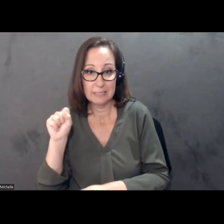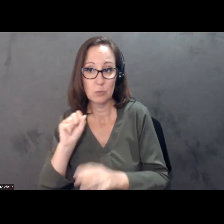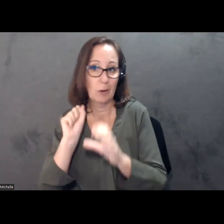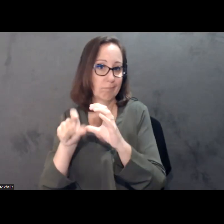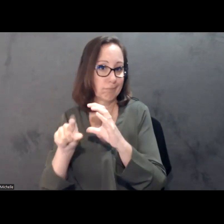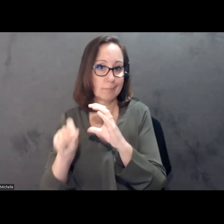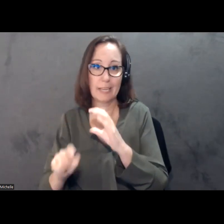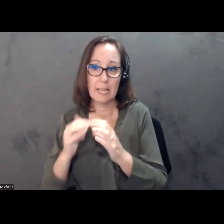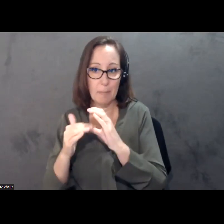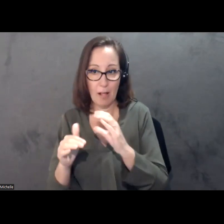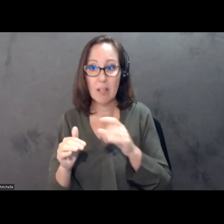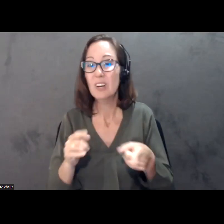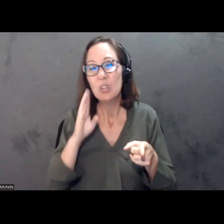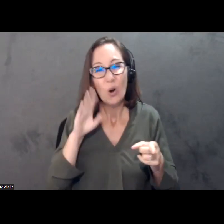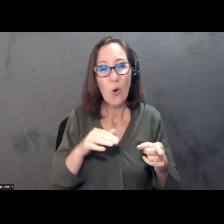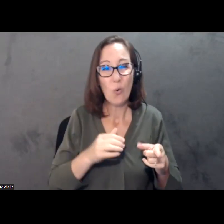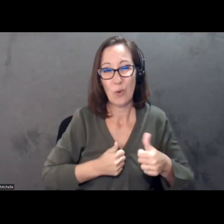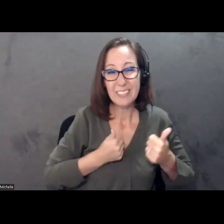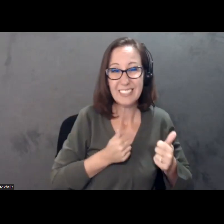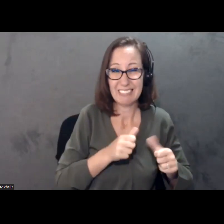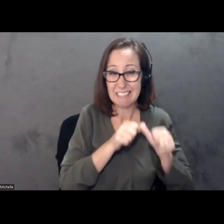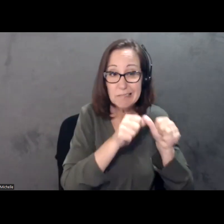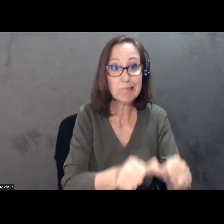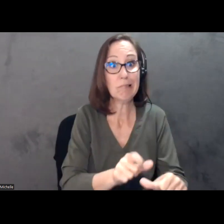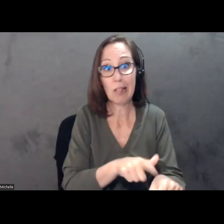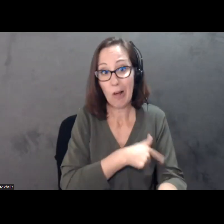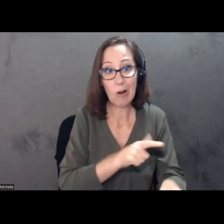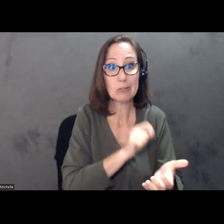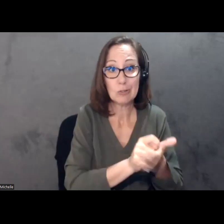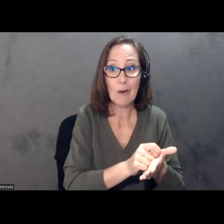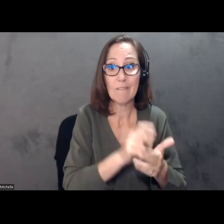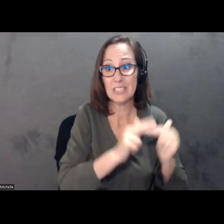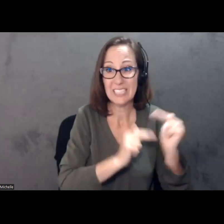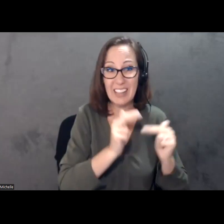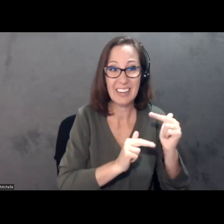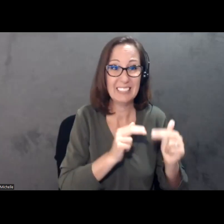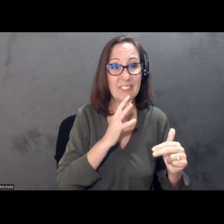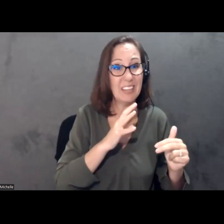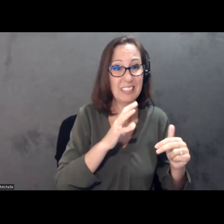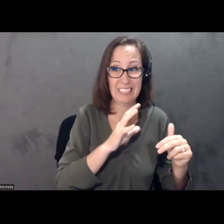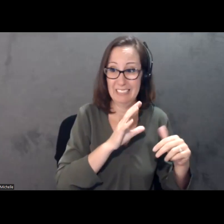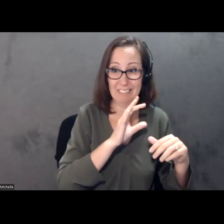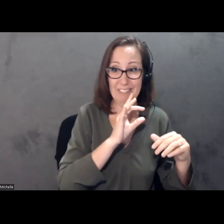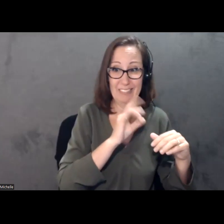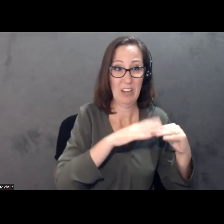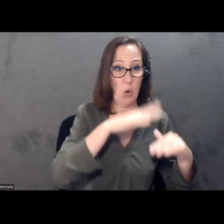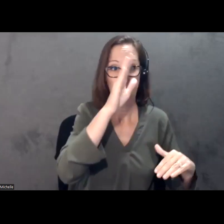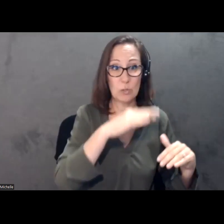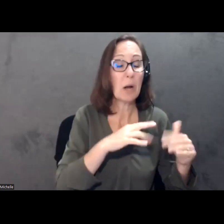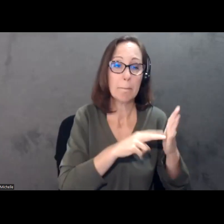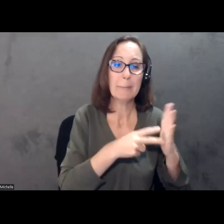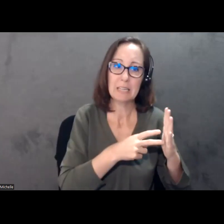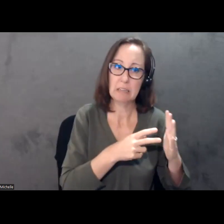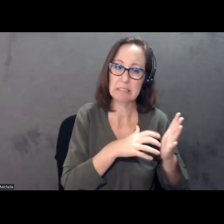and staff in long-term care facilities who are 50 years or older or immunocompromised are at high risk of getting seriously ill